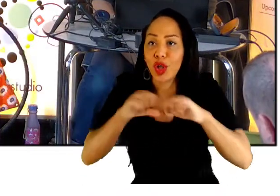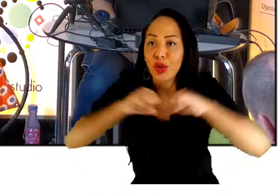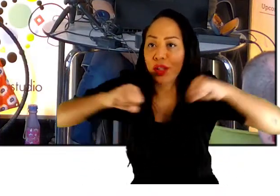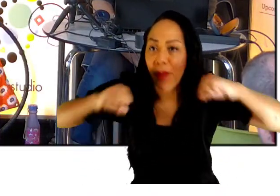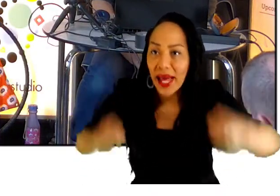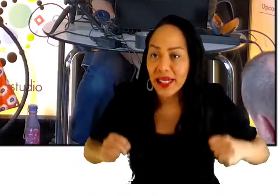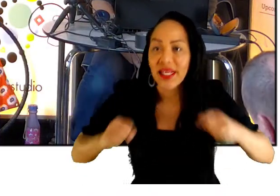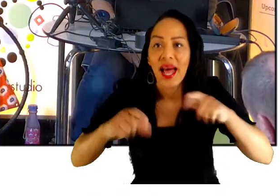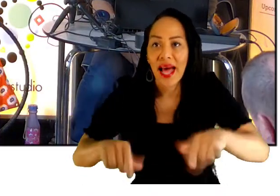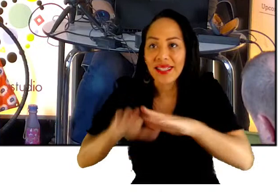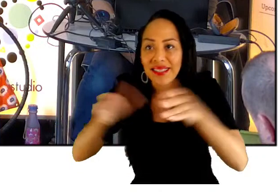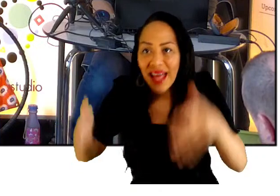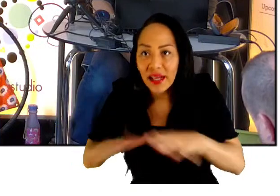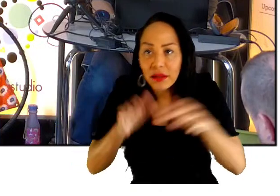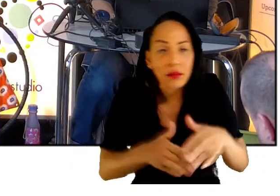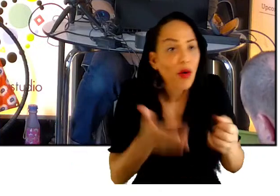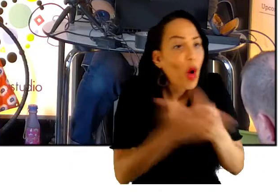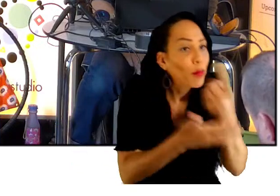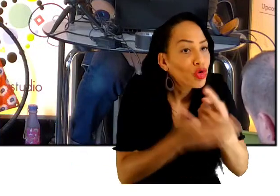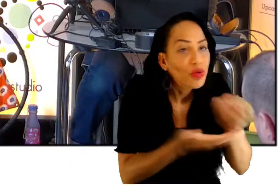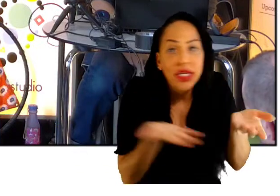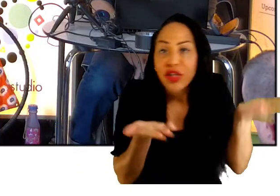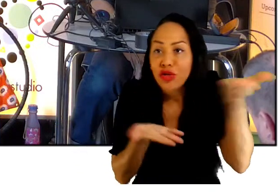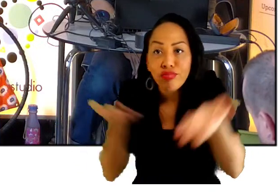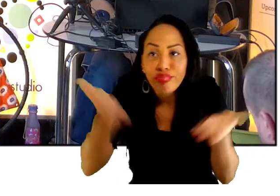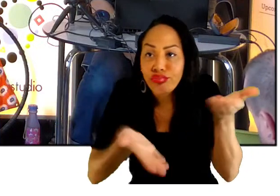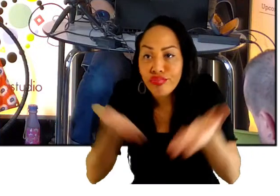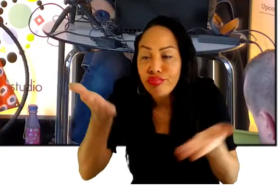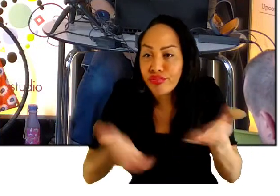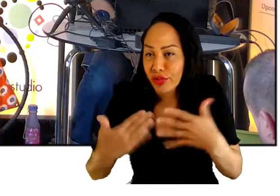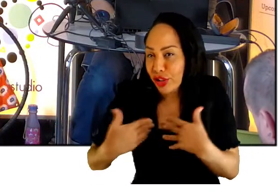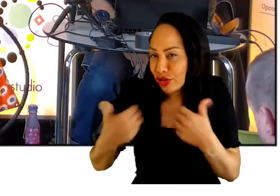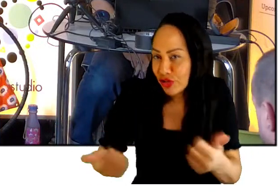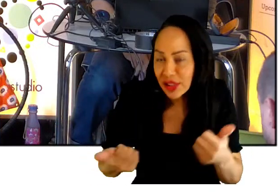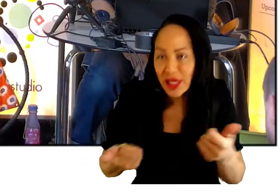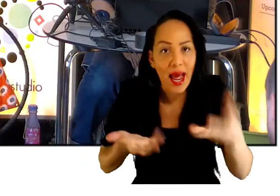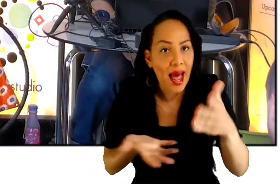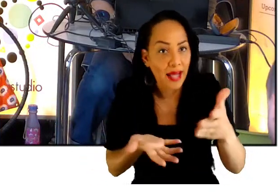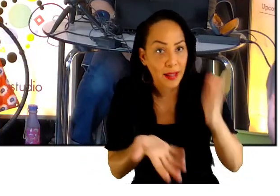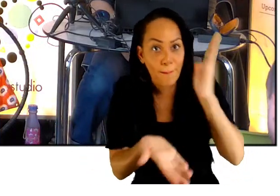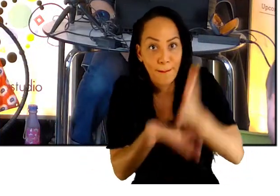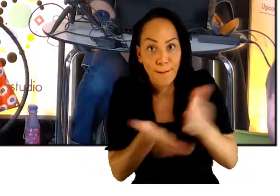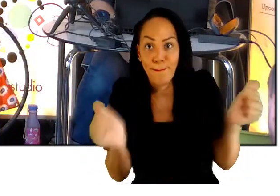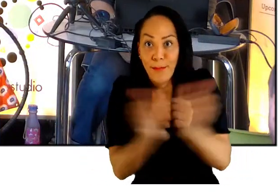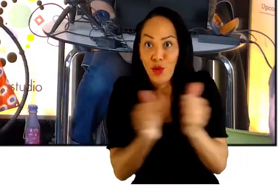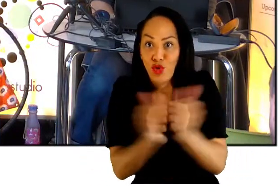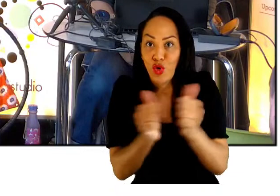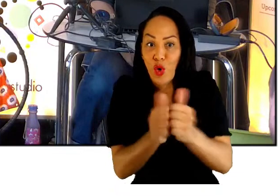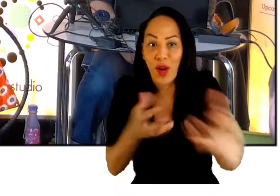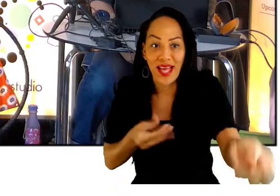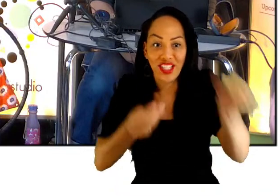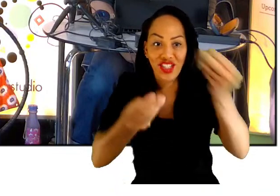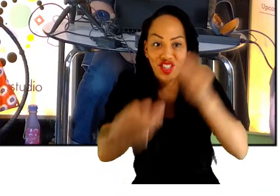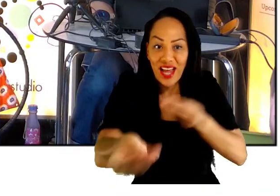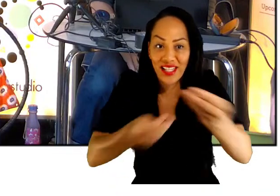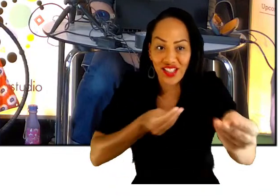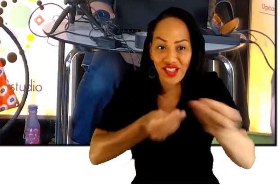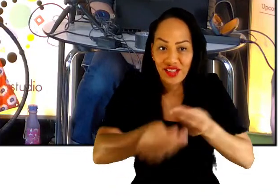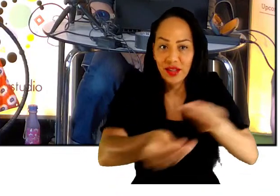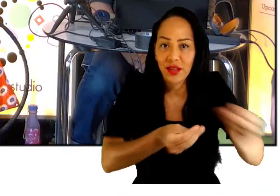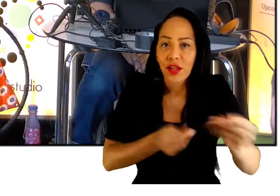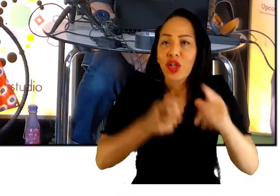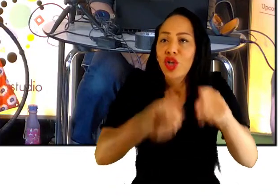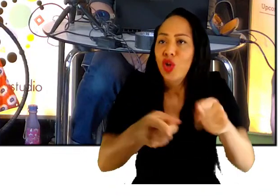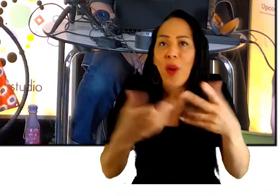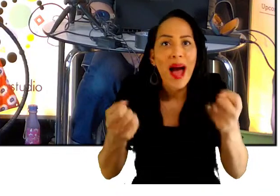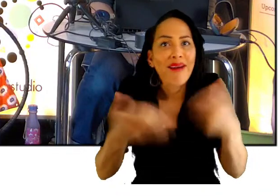and opportunities to our residents as part of a spirit of generosity and mutual exchange. And we're a space for people to take risks with embryonic ideas